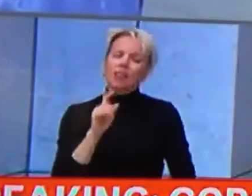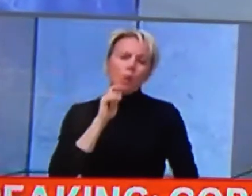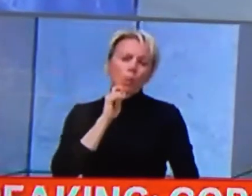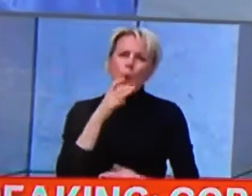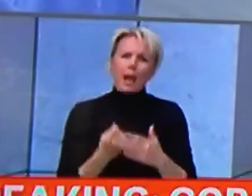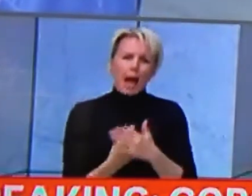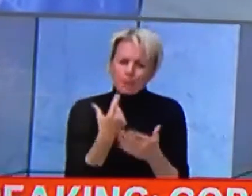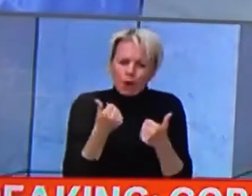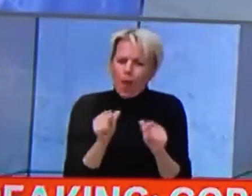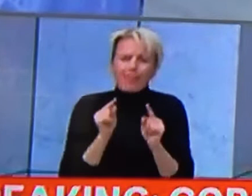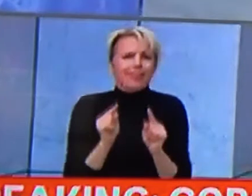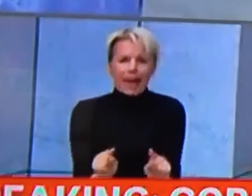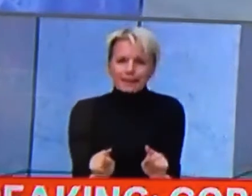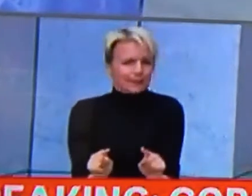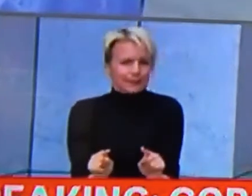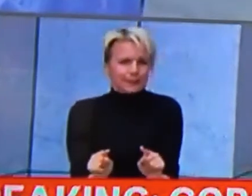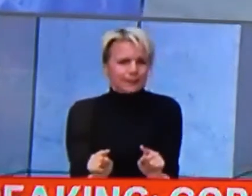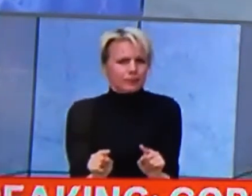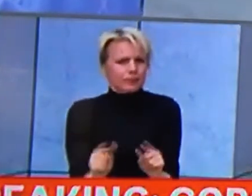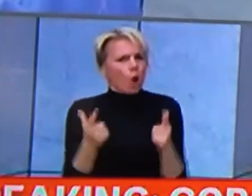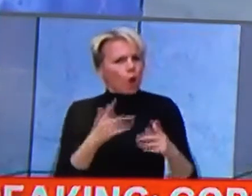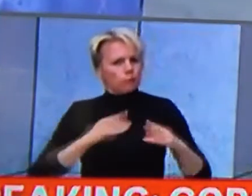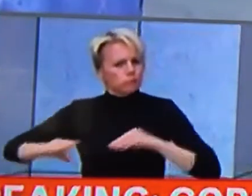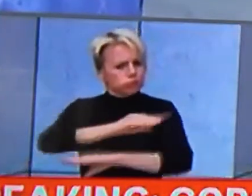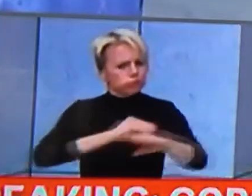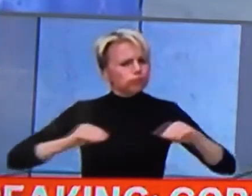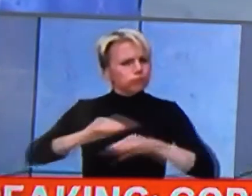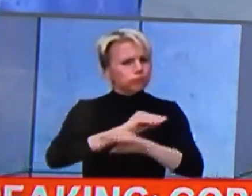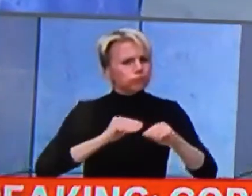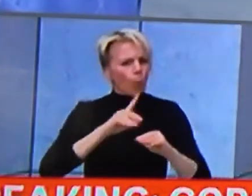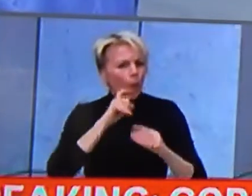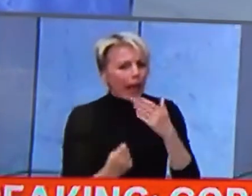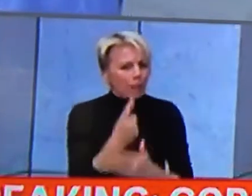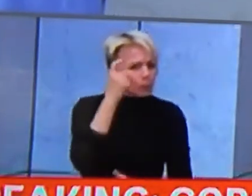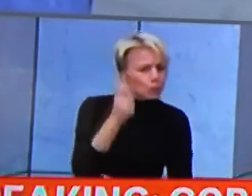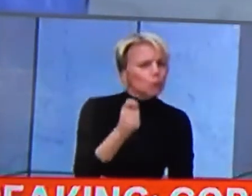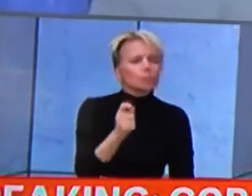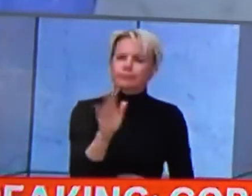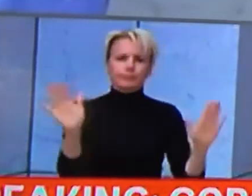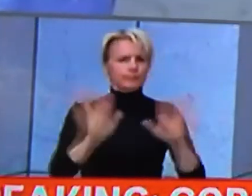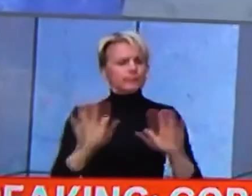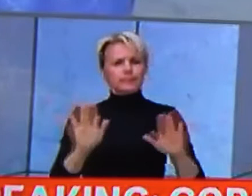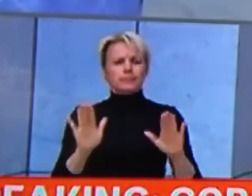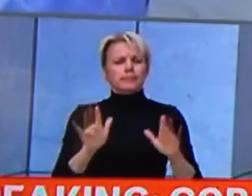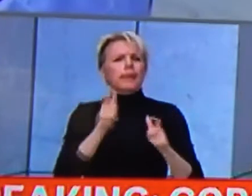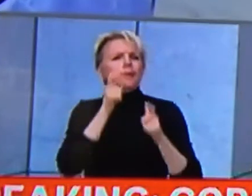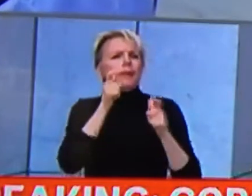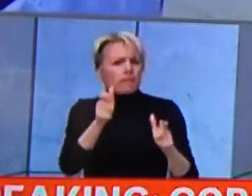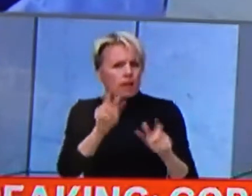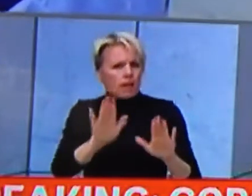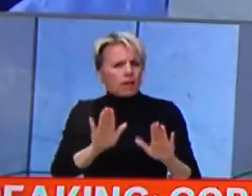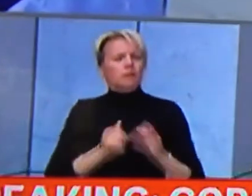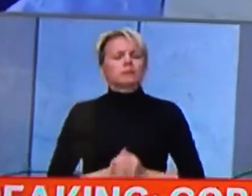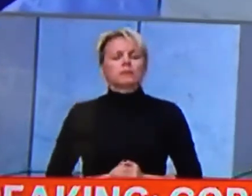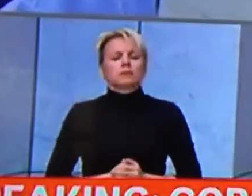being considered in the way that term might suggest. But in terms of news information, well, what we've been doing